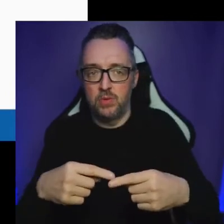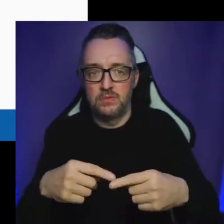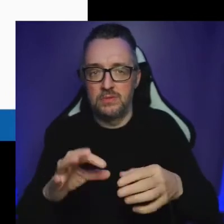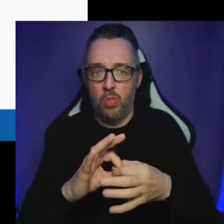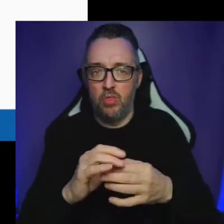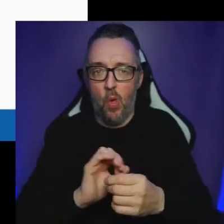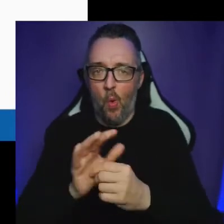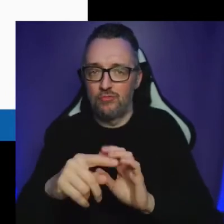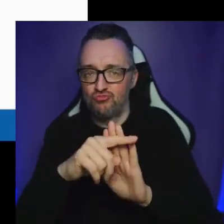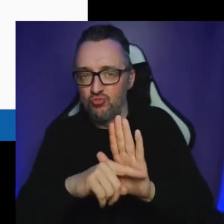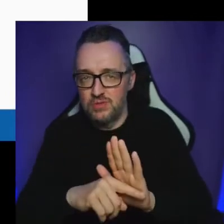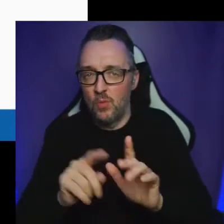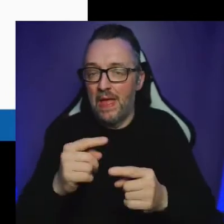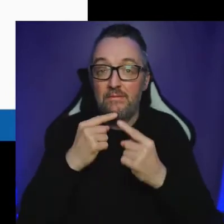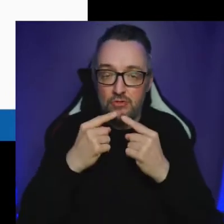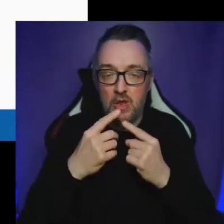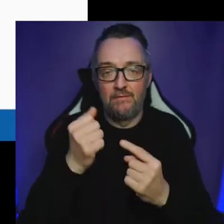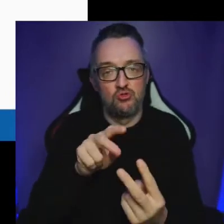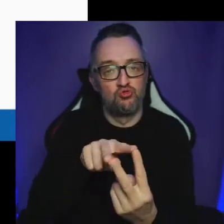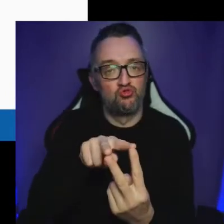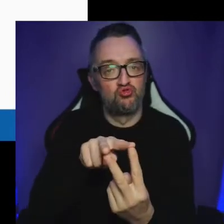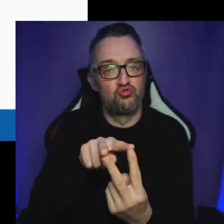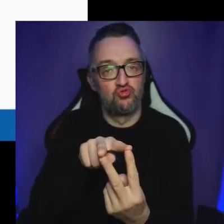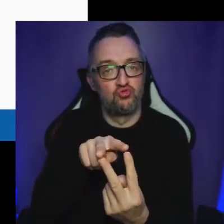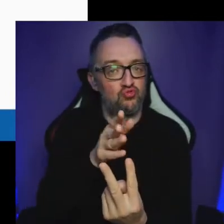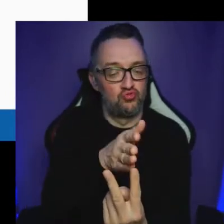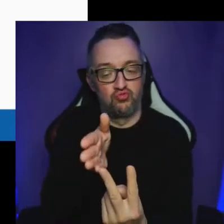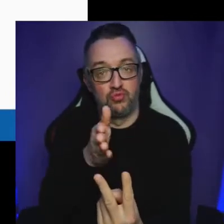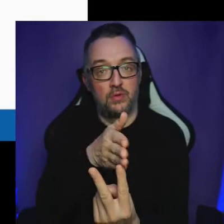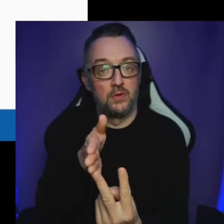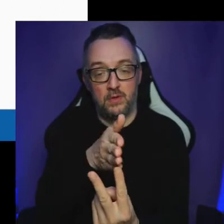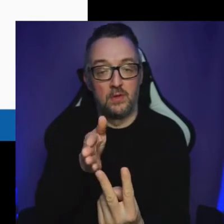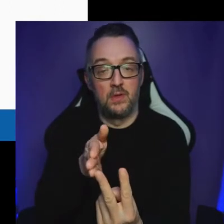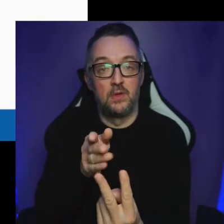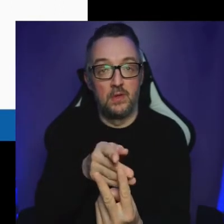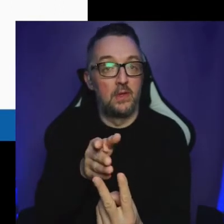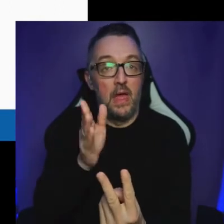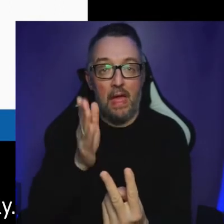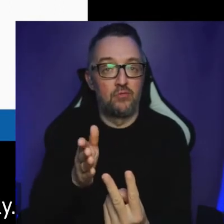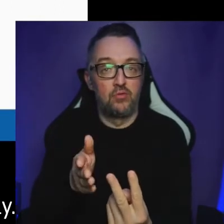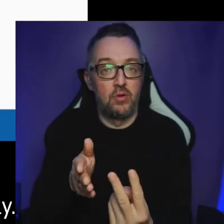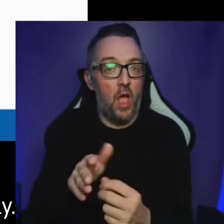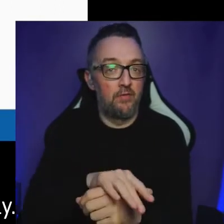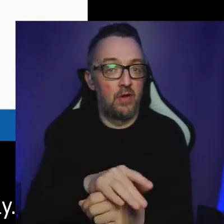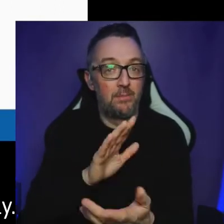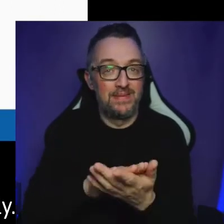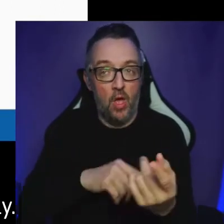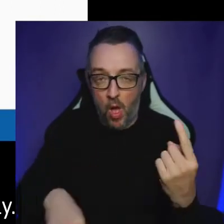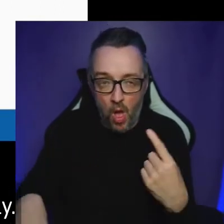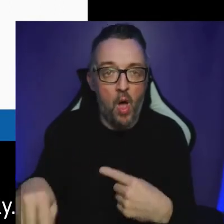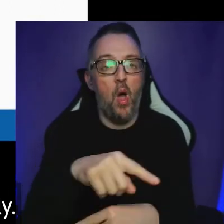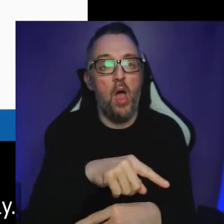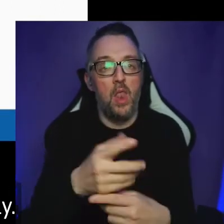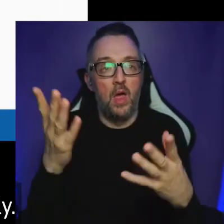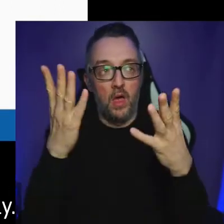COVID, or whatever it happens to be. So there's kind of two sides to this thing, and they all need to work for everybody. And I think COVID's highlighted